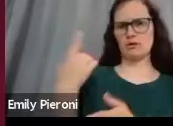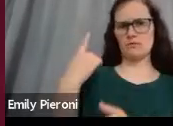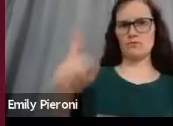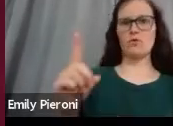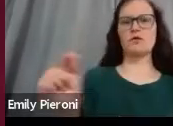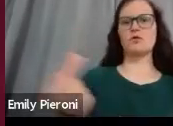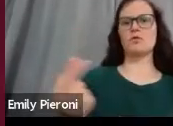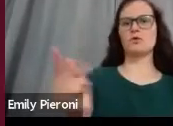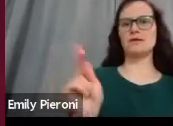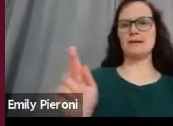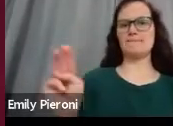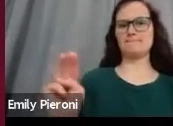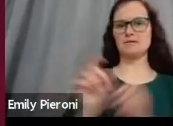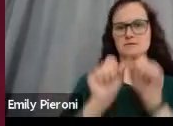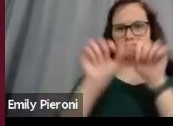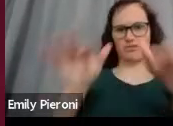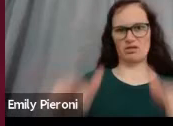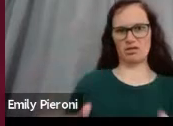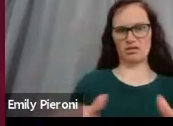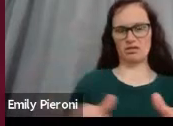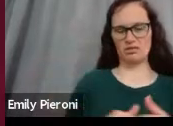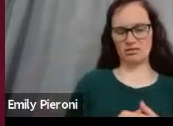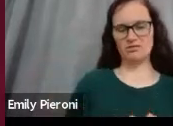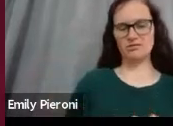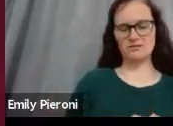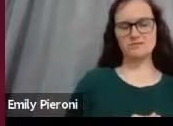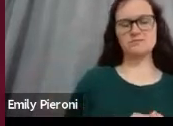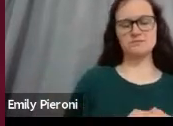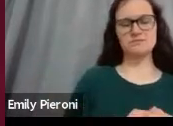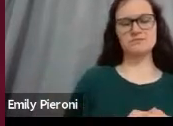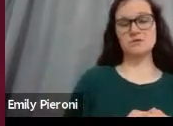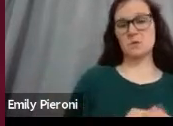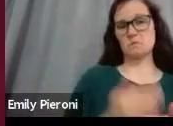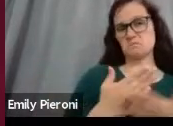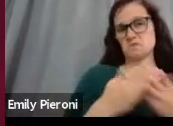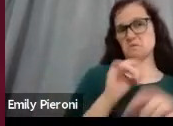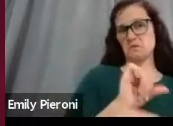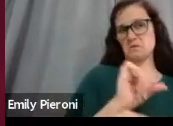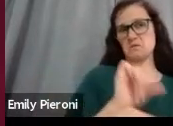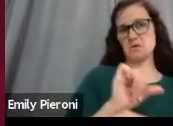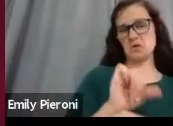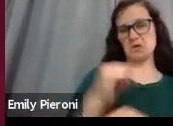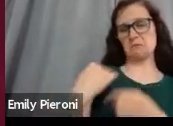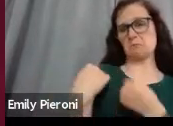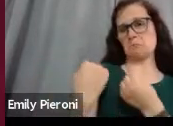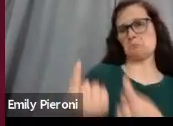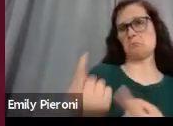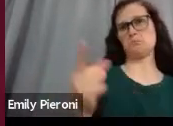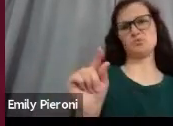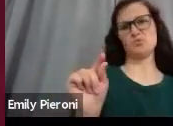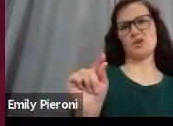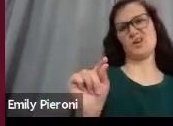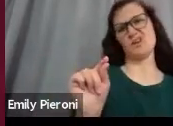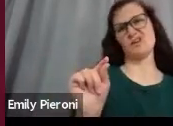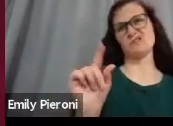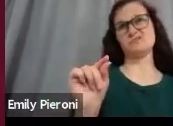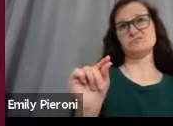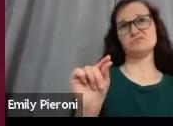spill. So this was some of the work that that we've done over the last 20 over 20